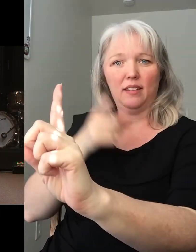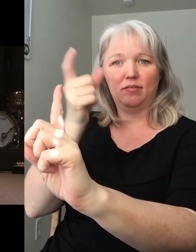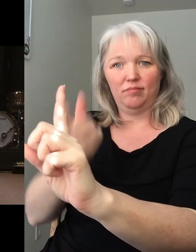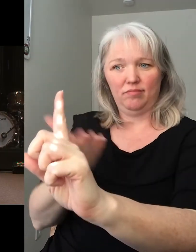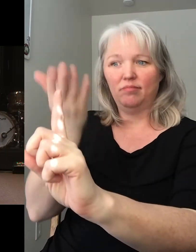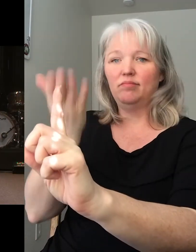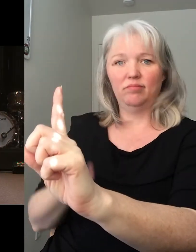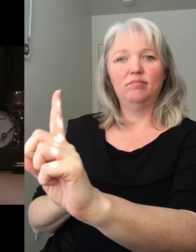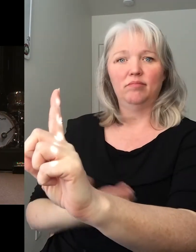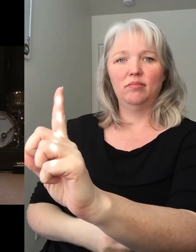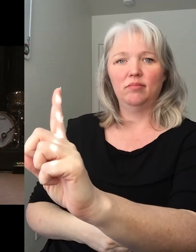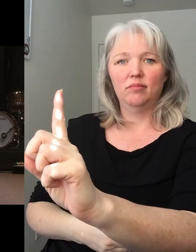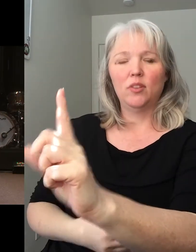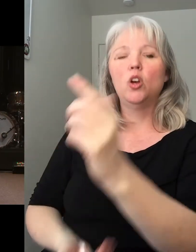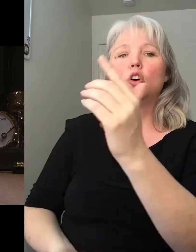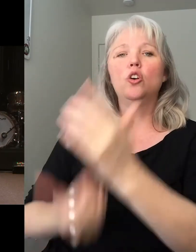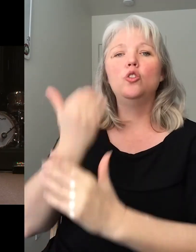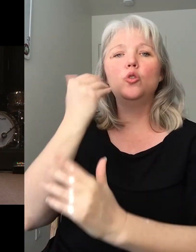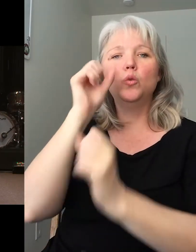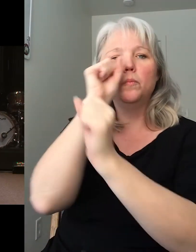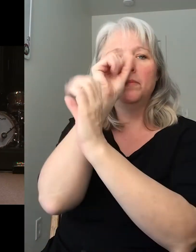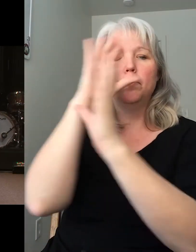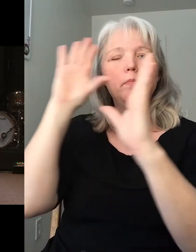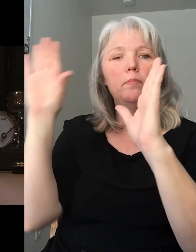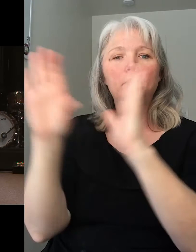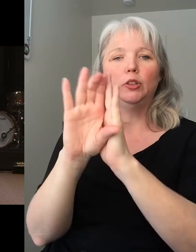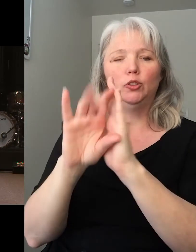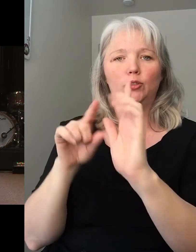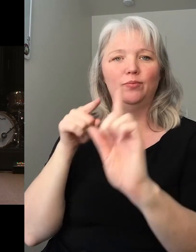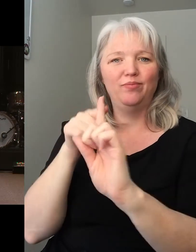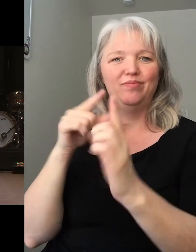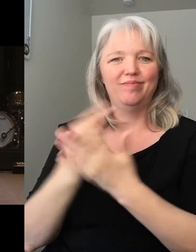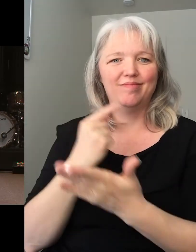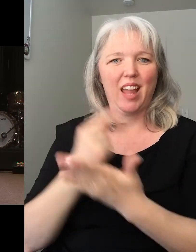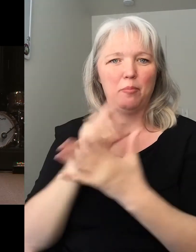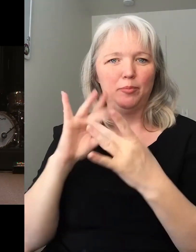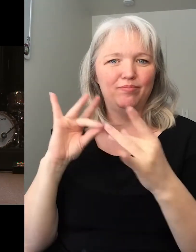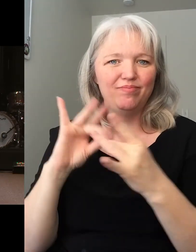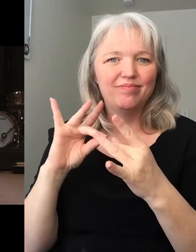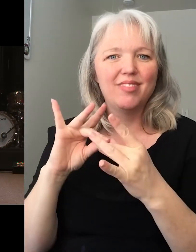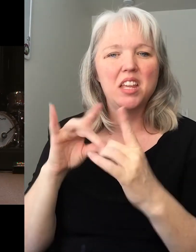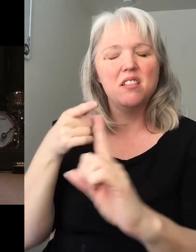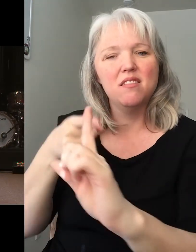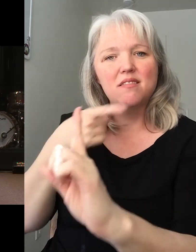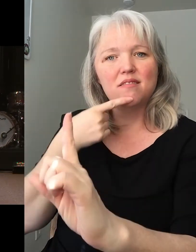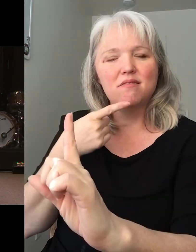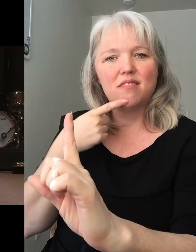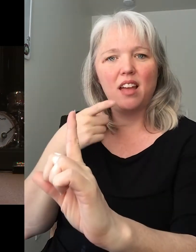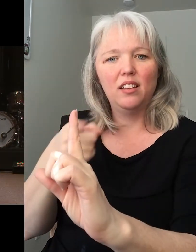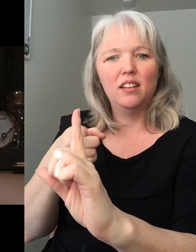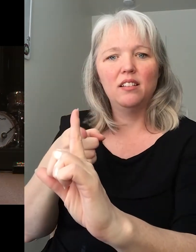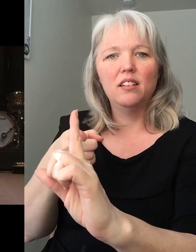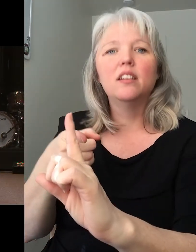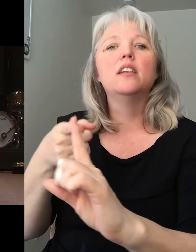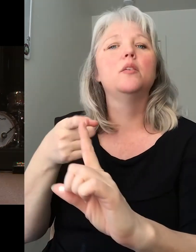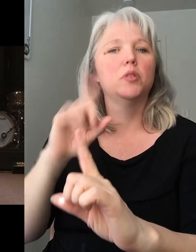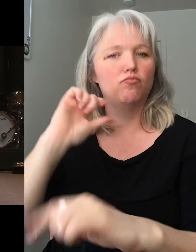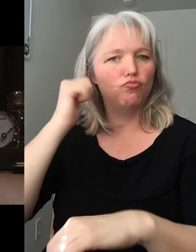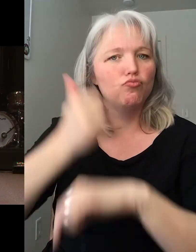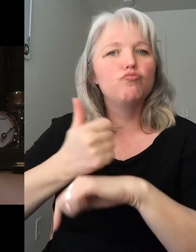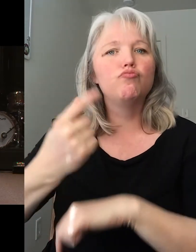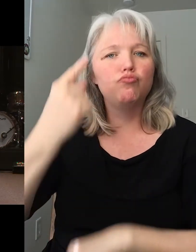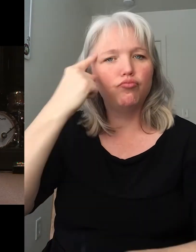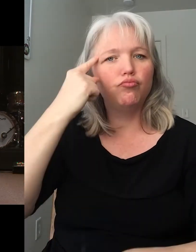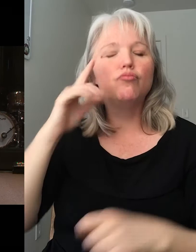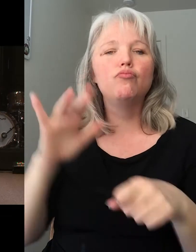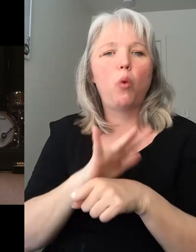man, there's a new picture of him that's given in the Gospels. And they said he was sitting in his